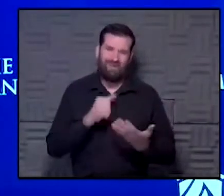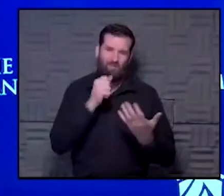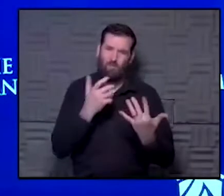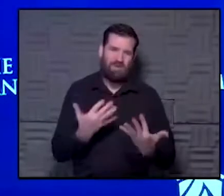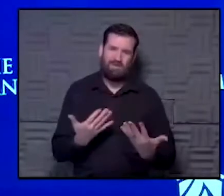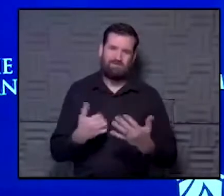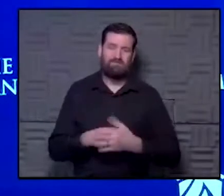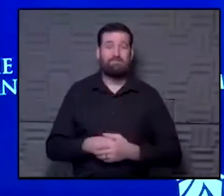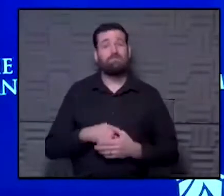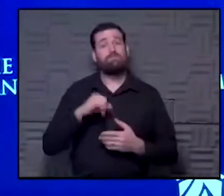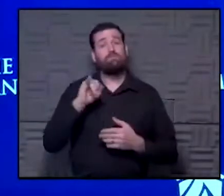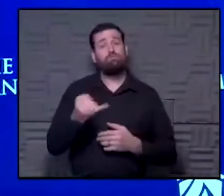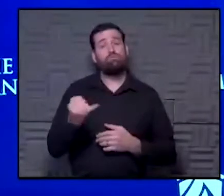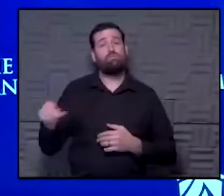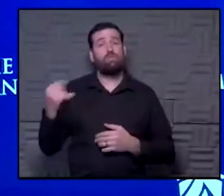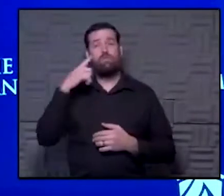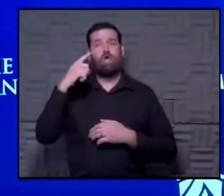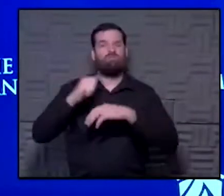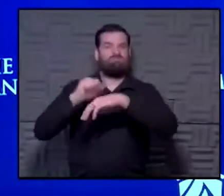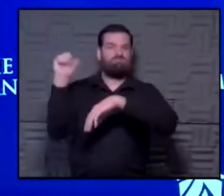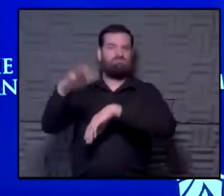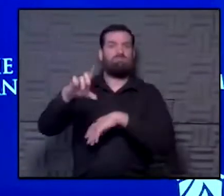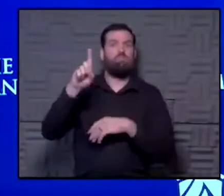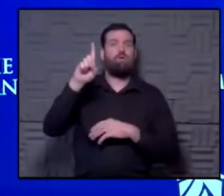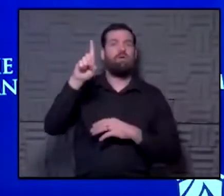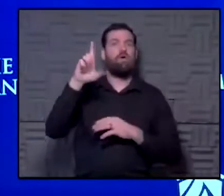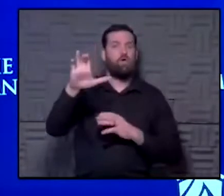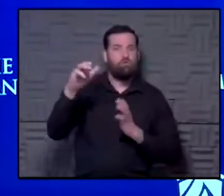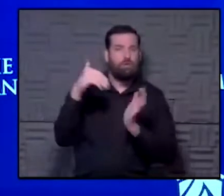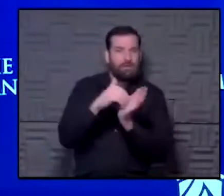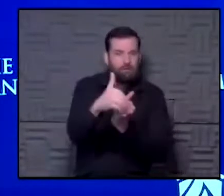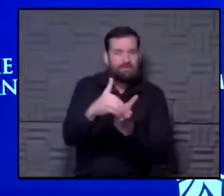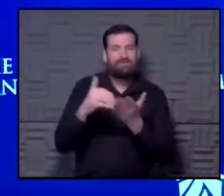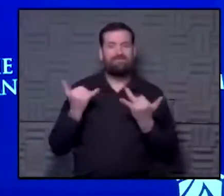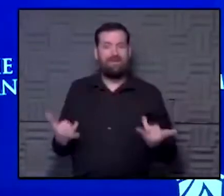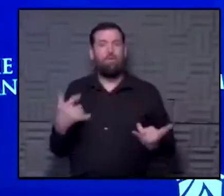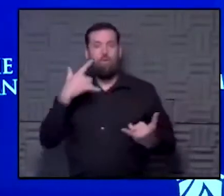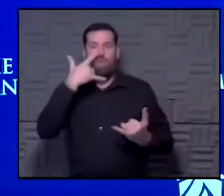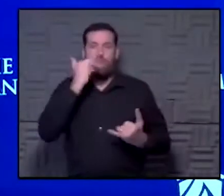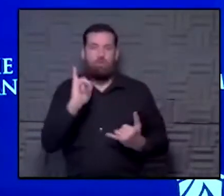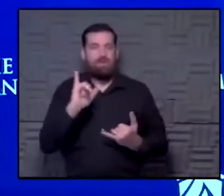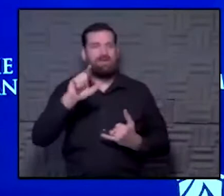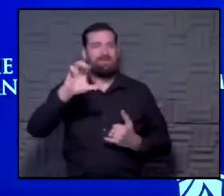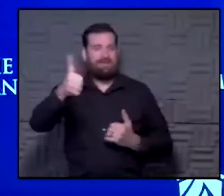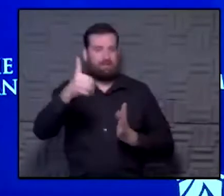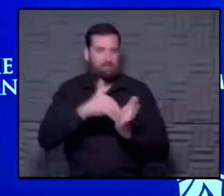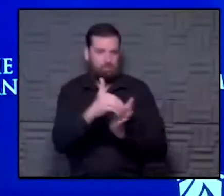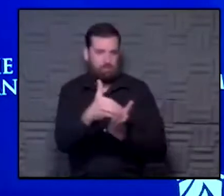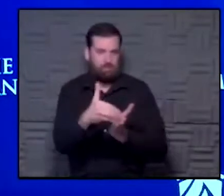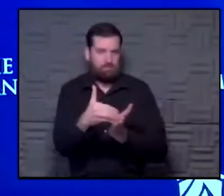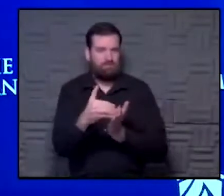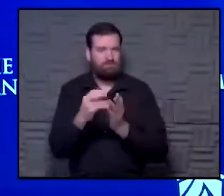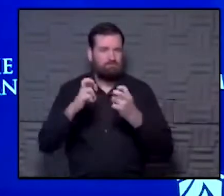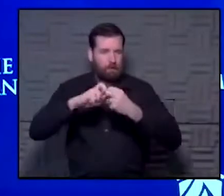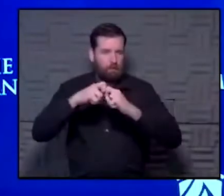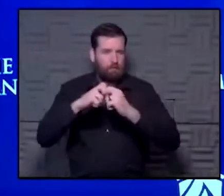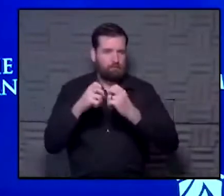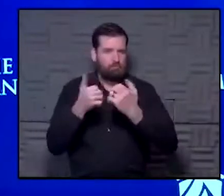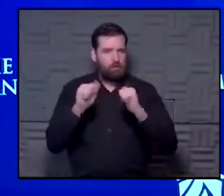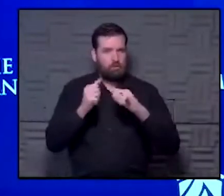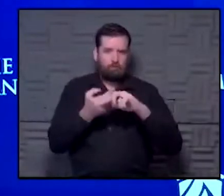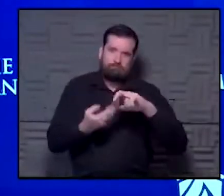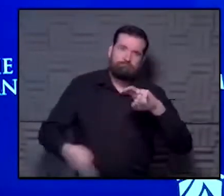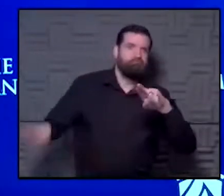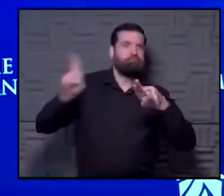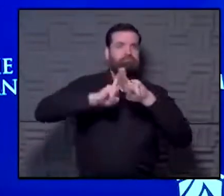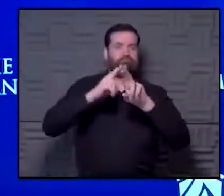why. J&J thought they're going to ship 100 million doses to start. Now it looks like 10 million. So they've had some problems getting ramped up. We think that they're going to